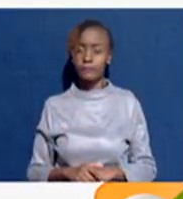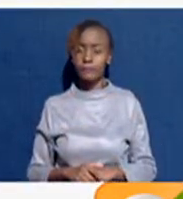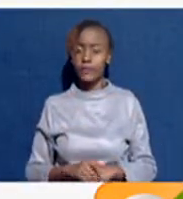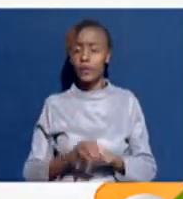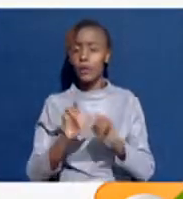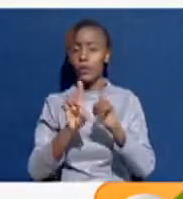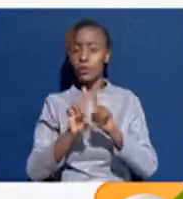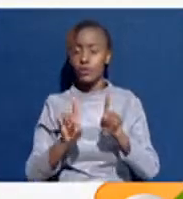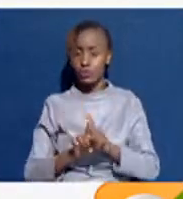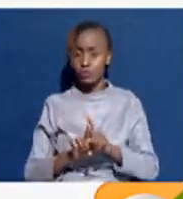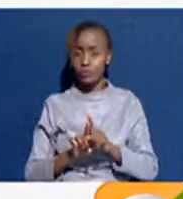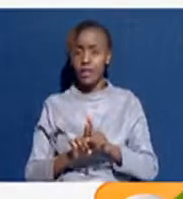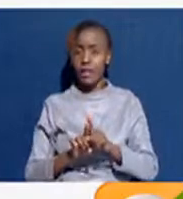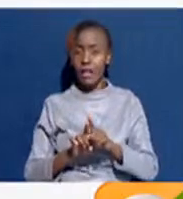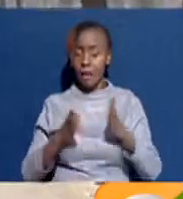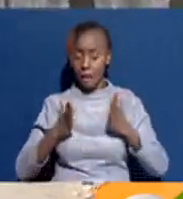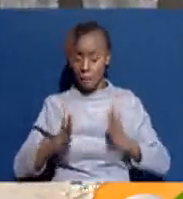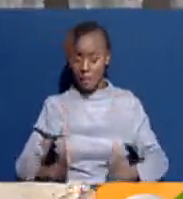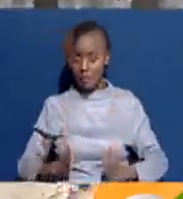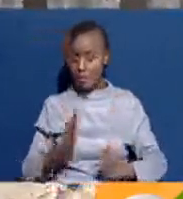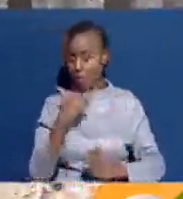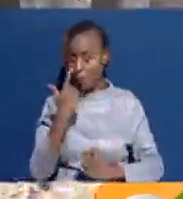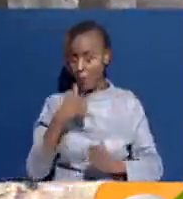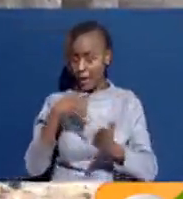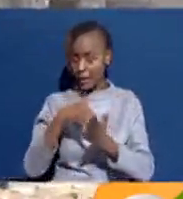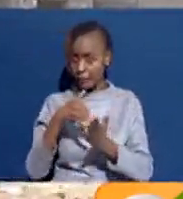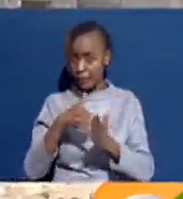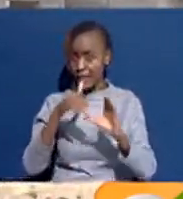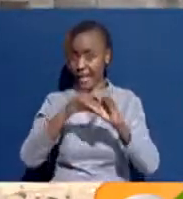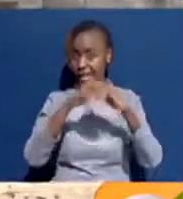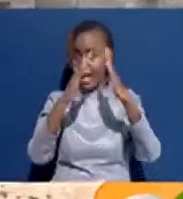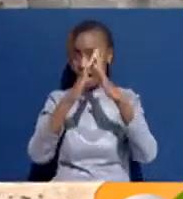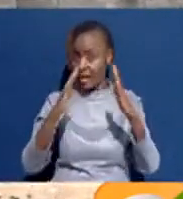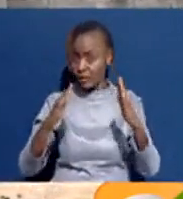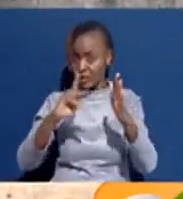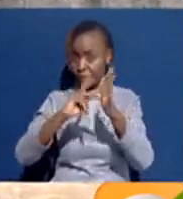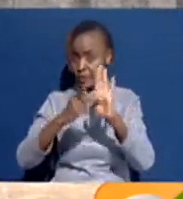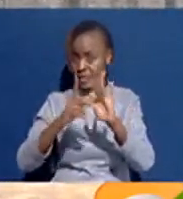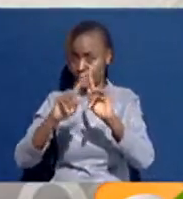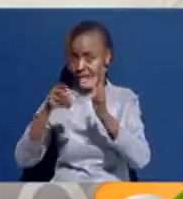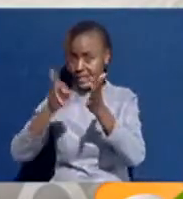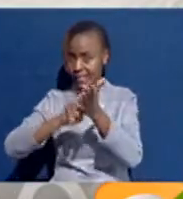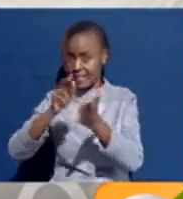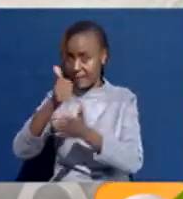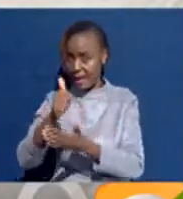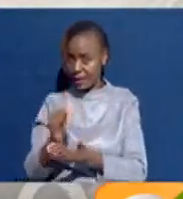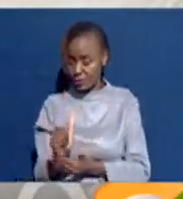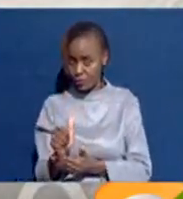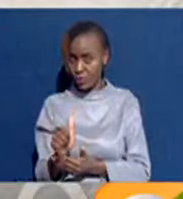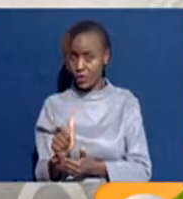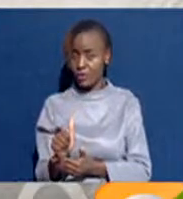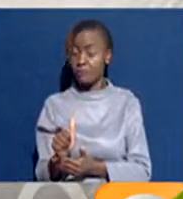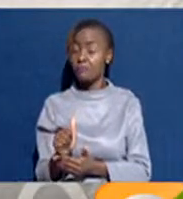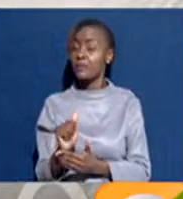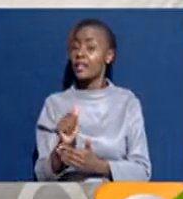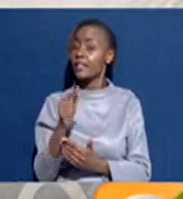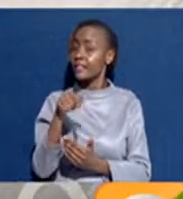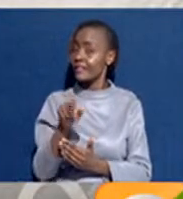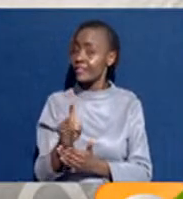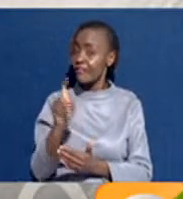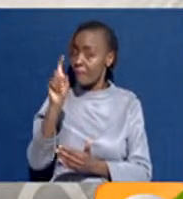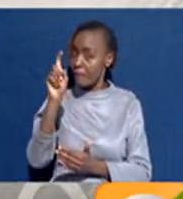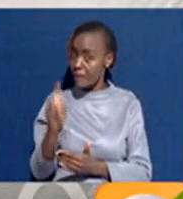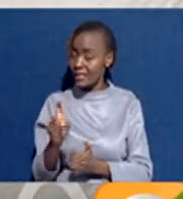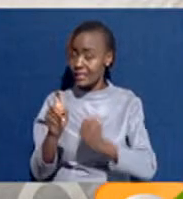Further, a person who undertakes a real estate project that's not registered in accordance with the Act commits an offense and shall,